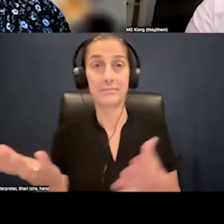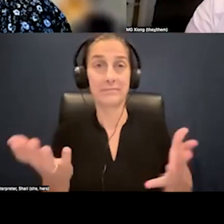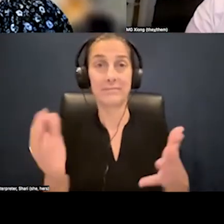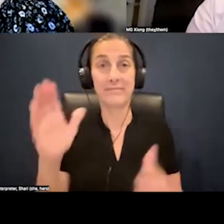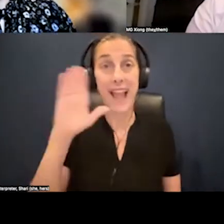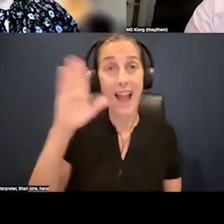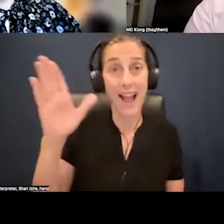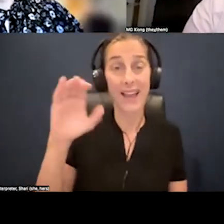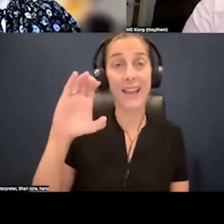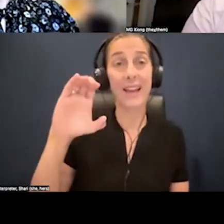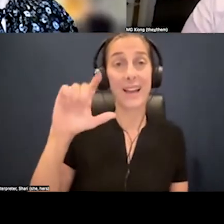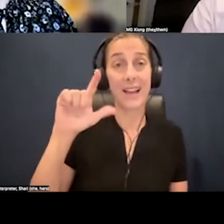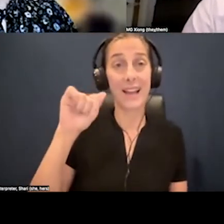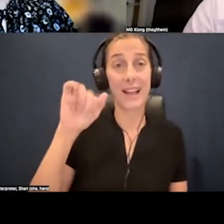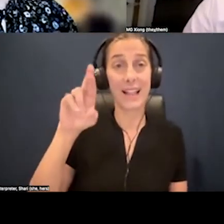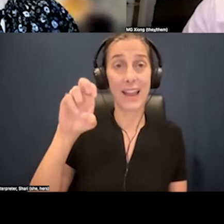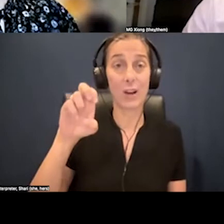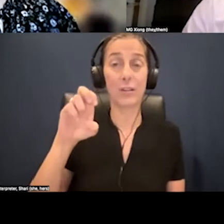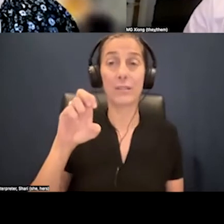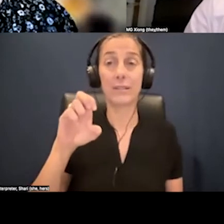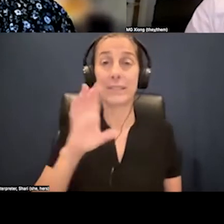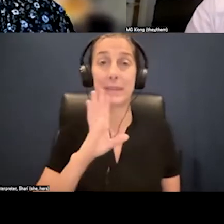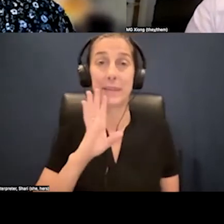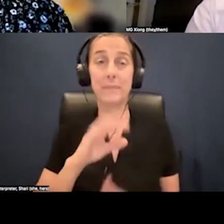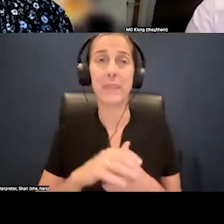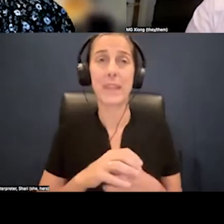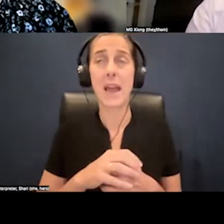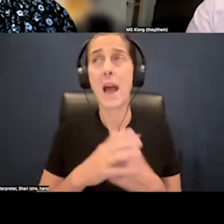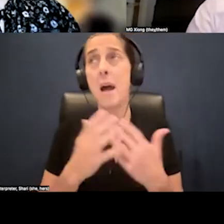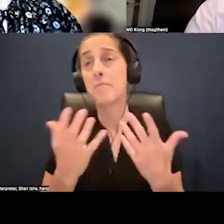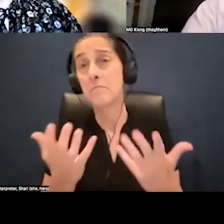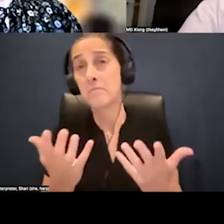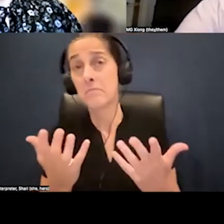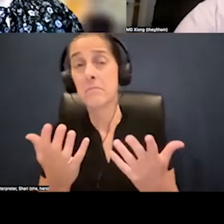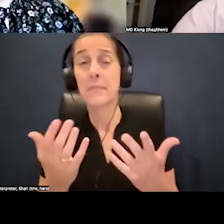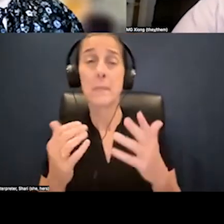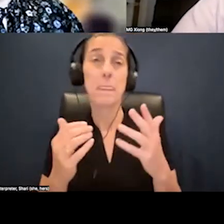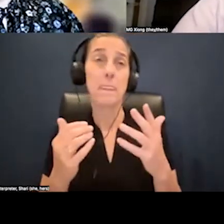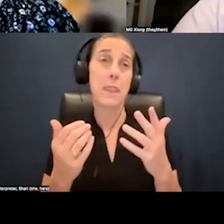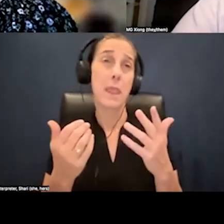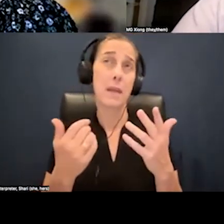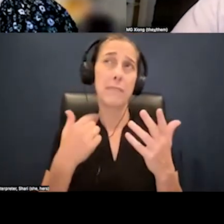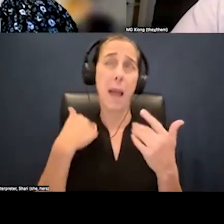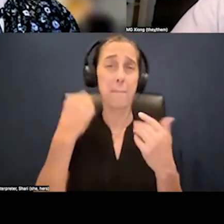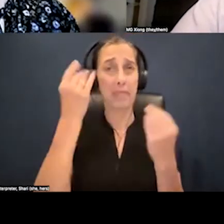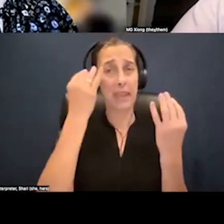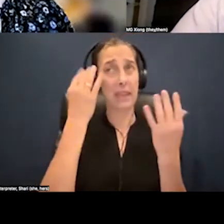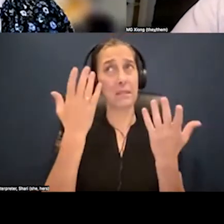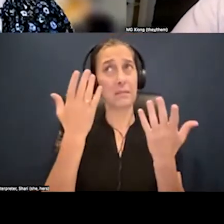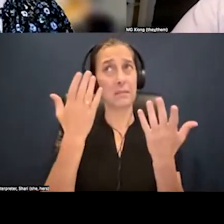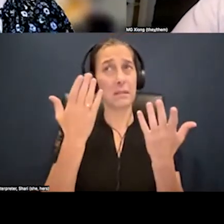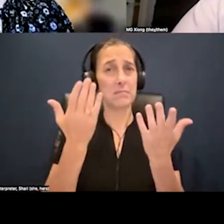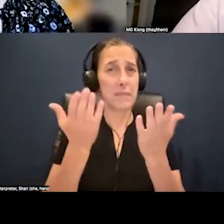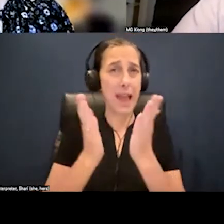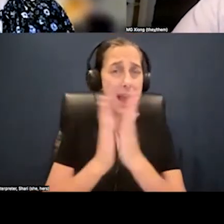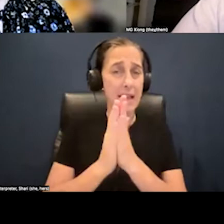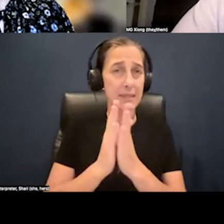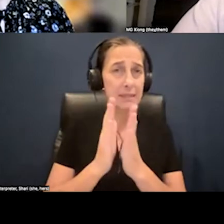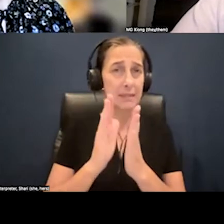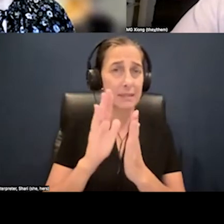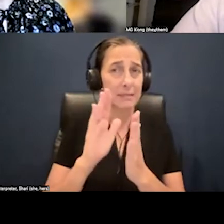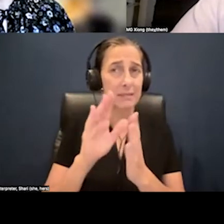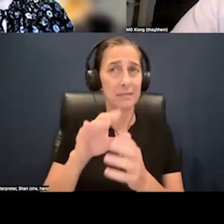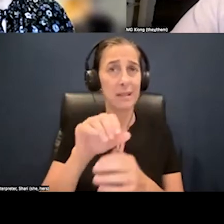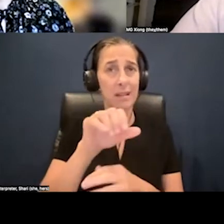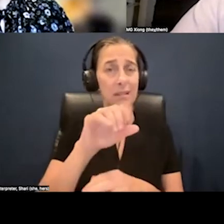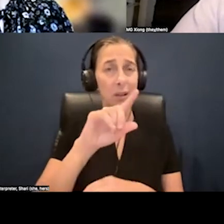Hi, this is Claire. I guess just to ask a question back, what sort of services does